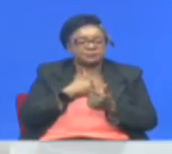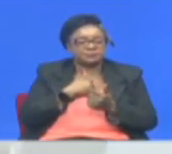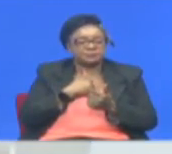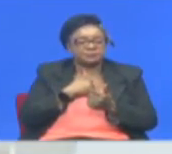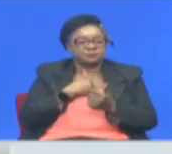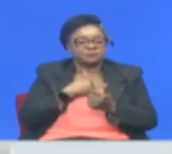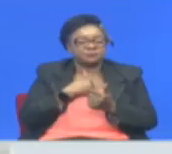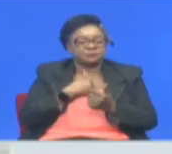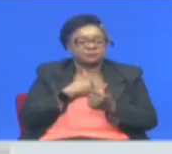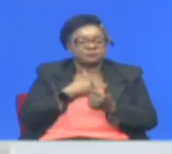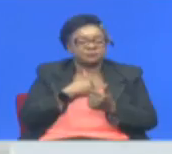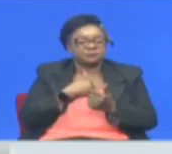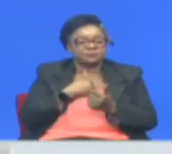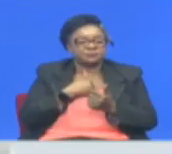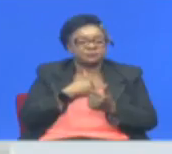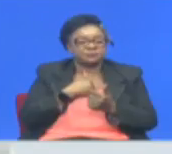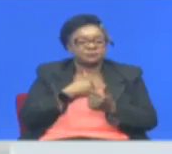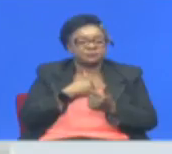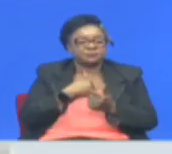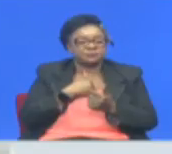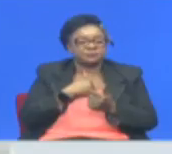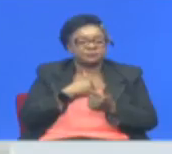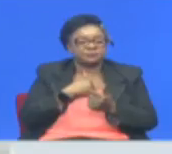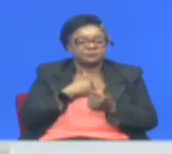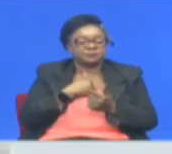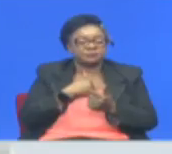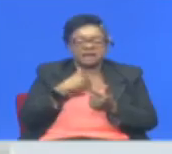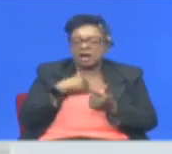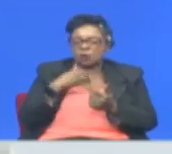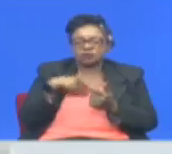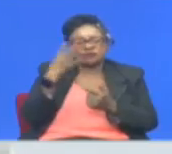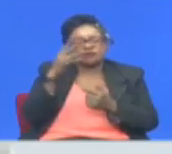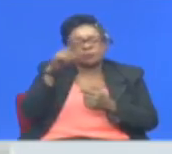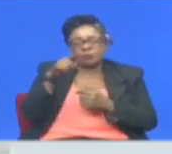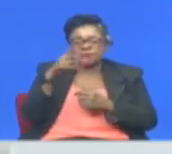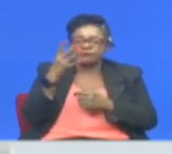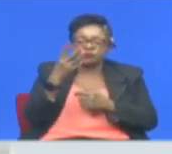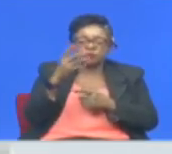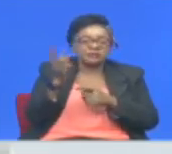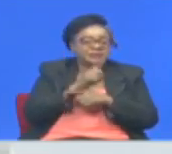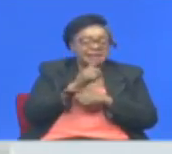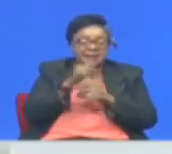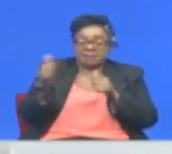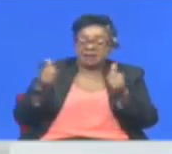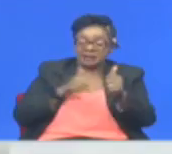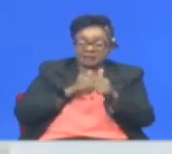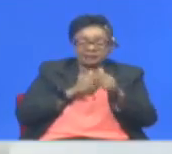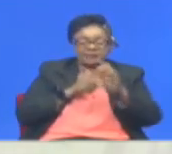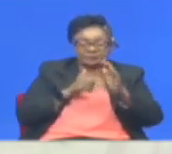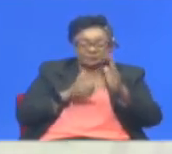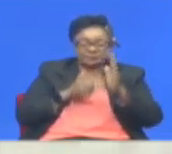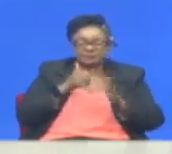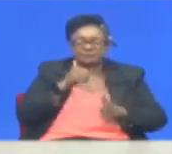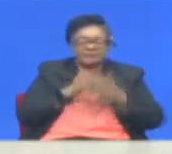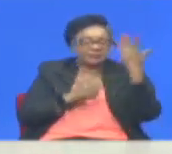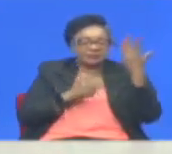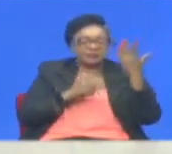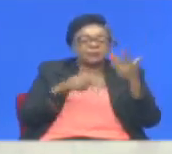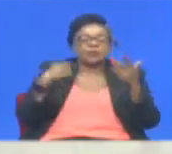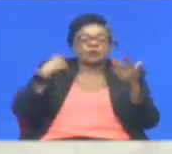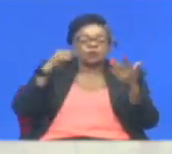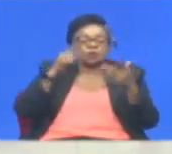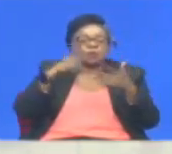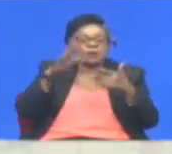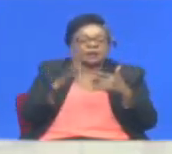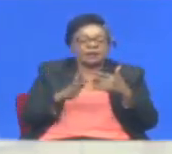It was a really good result for me. I was 4.4 seconds behind the fastest, the gold winner,